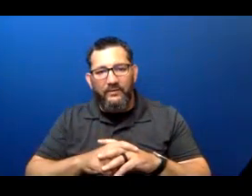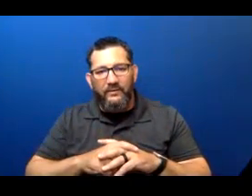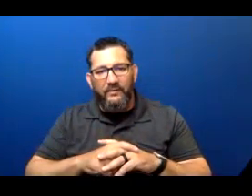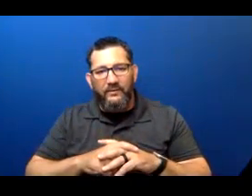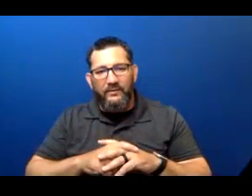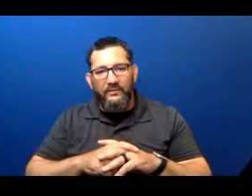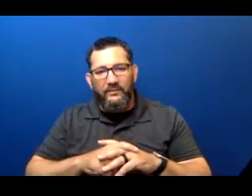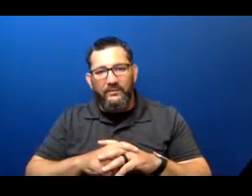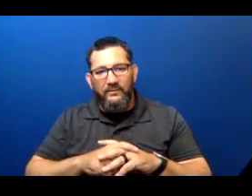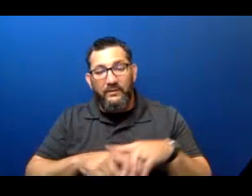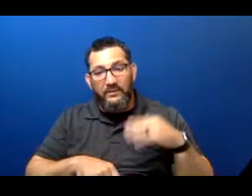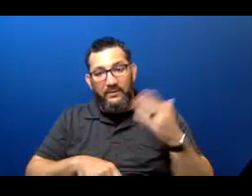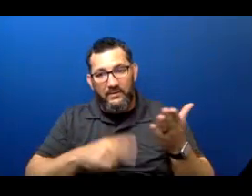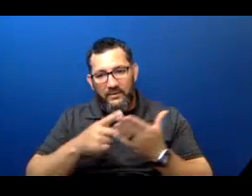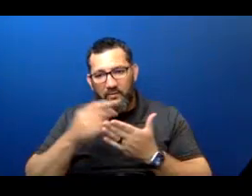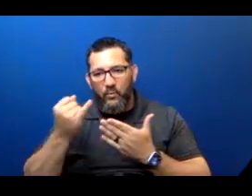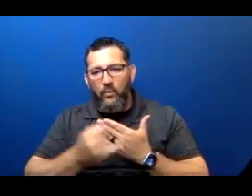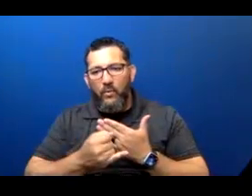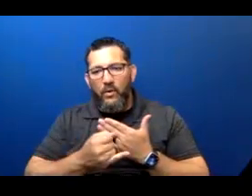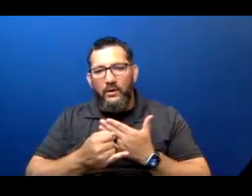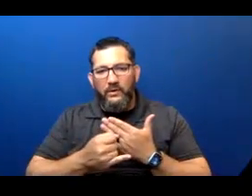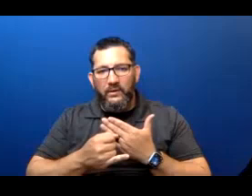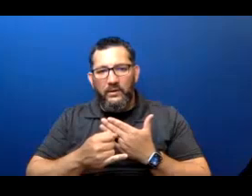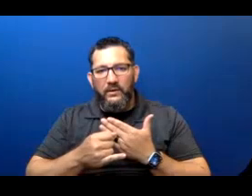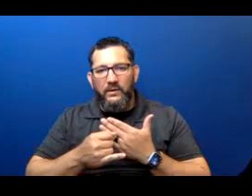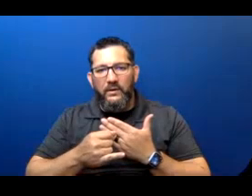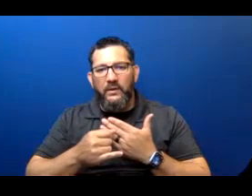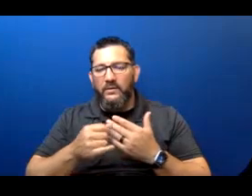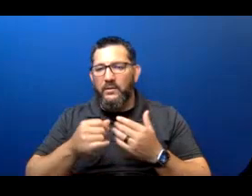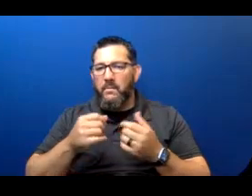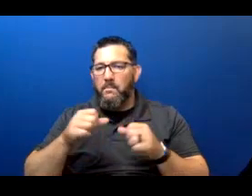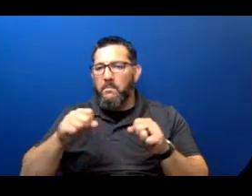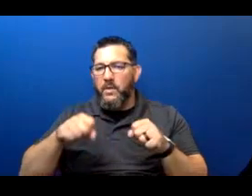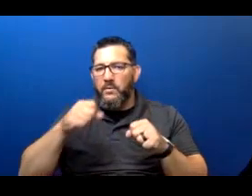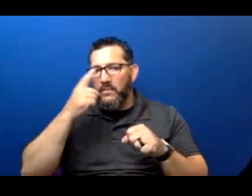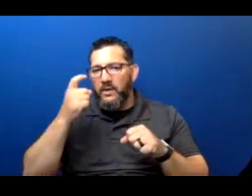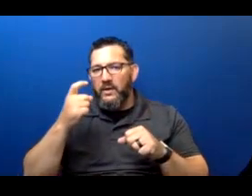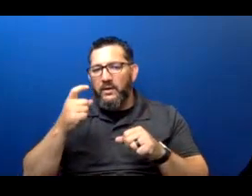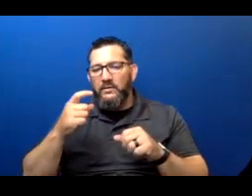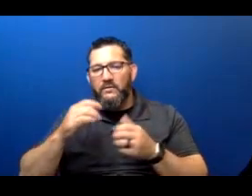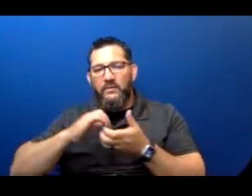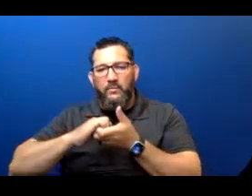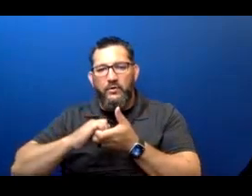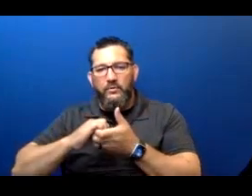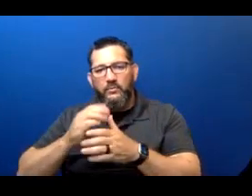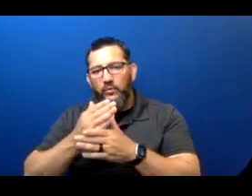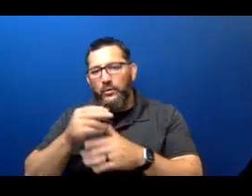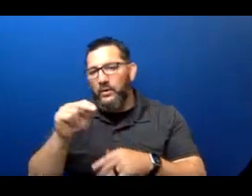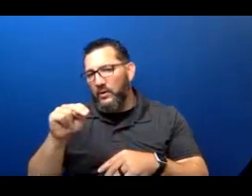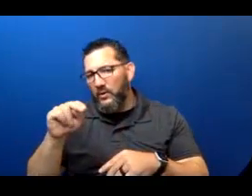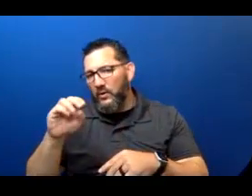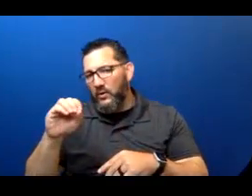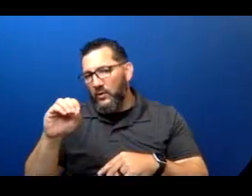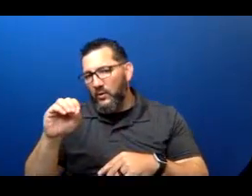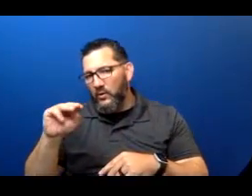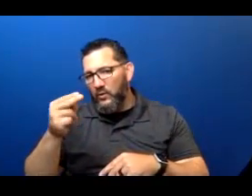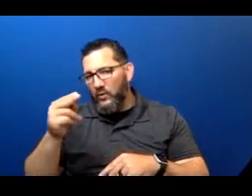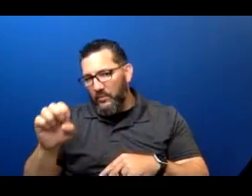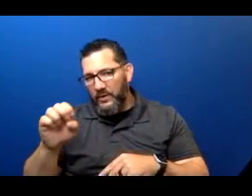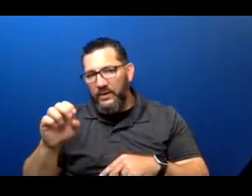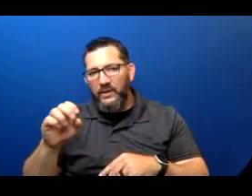So this project was made possible thanks to the collaboration between NOMHE and, the Nevada State Immunization Program